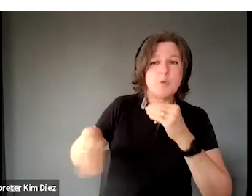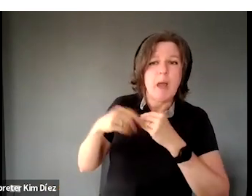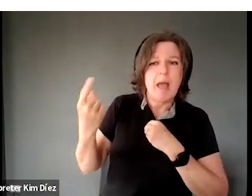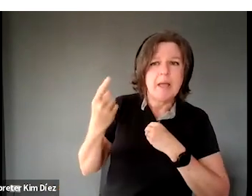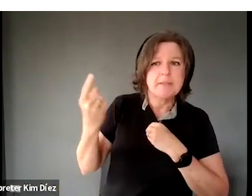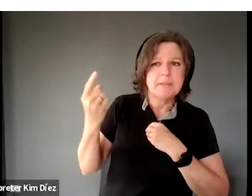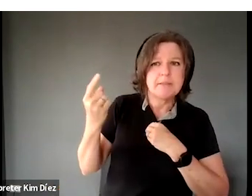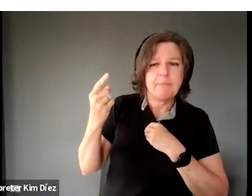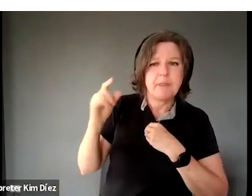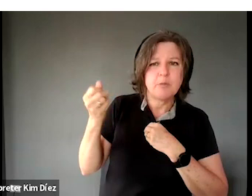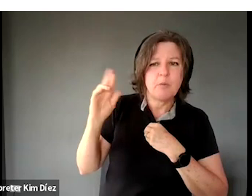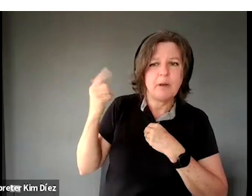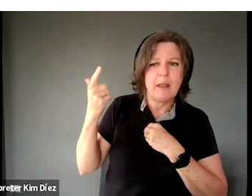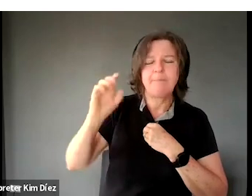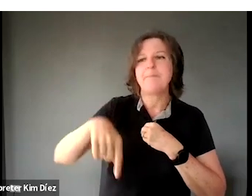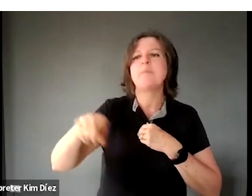Luis, do you want to add something?